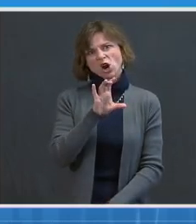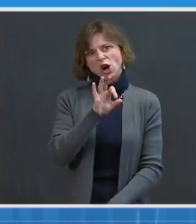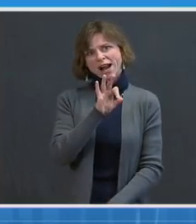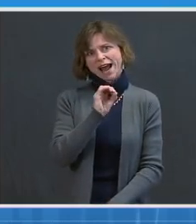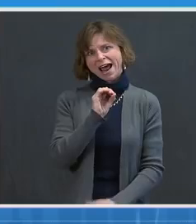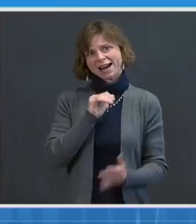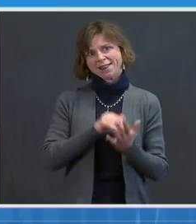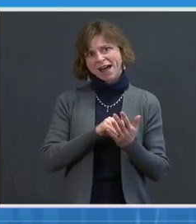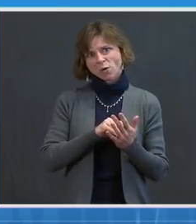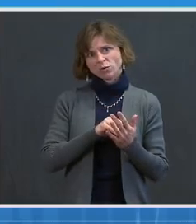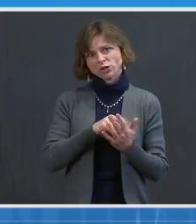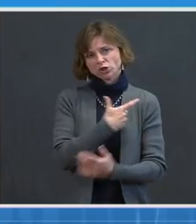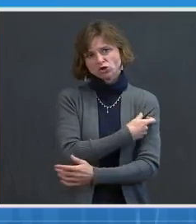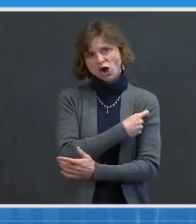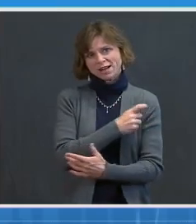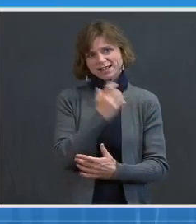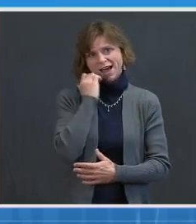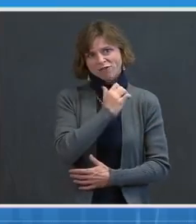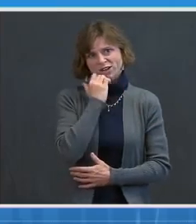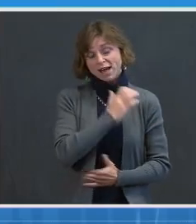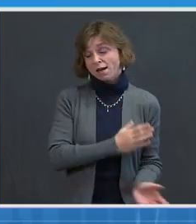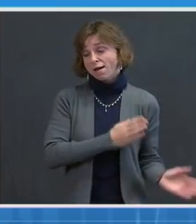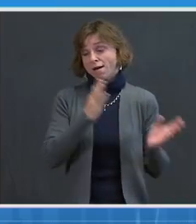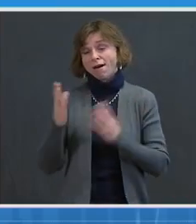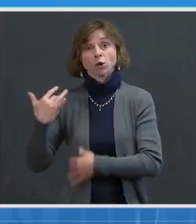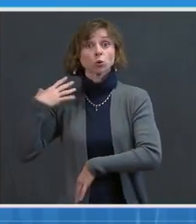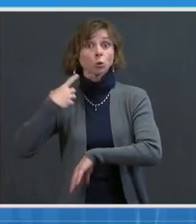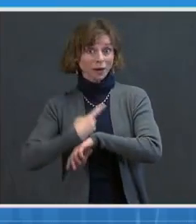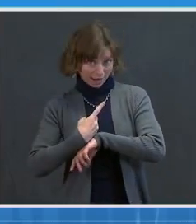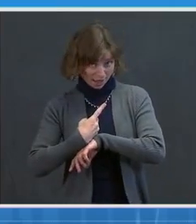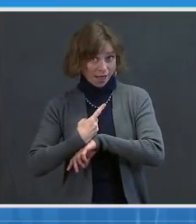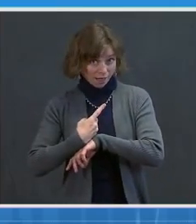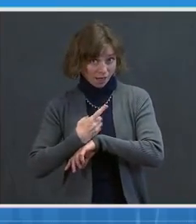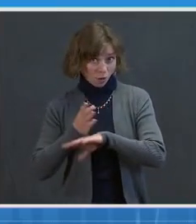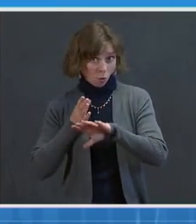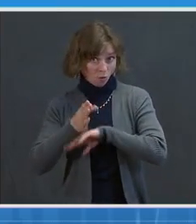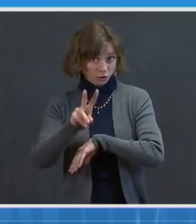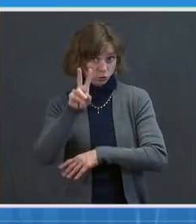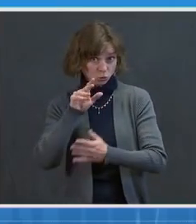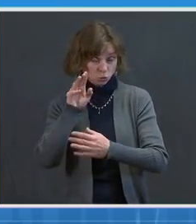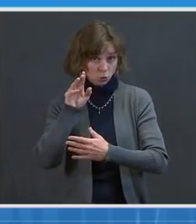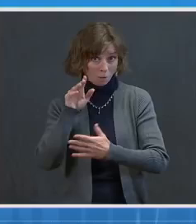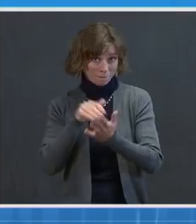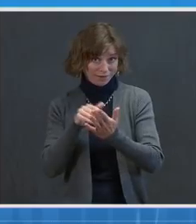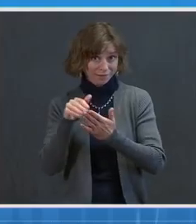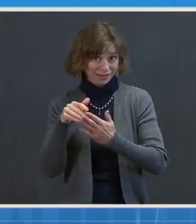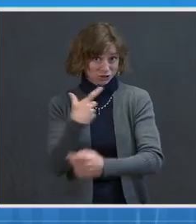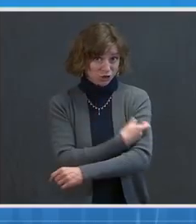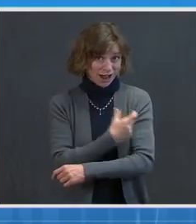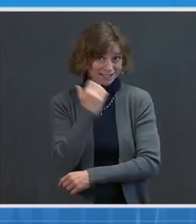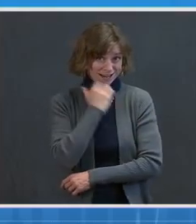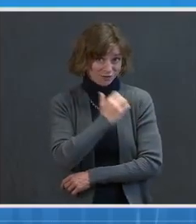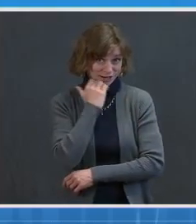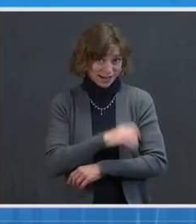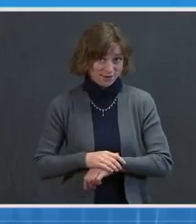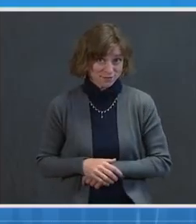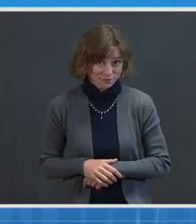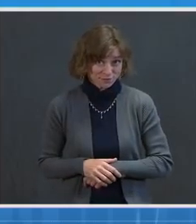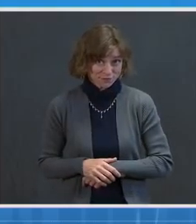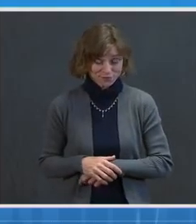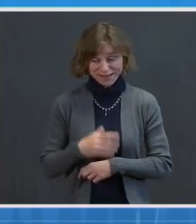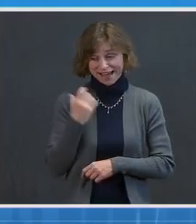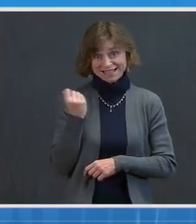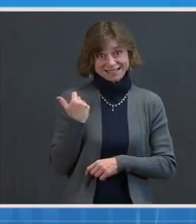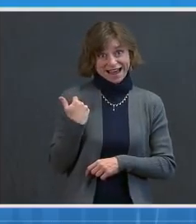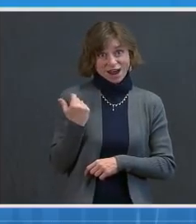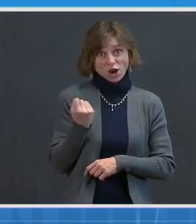per day, and today we're averaging above 2 million shots per day. On Saturday, we set an